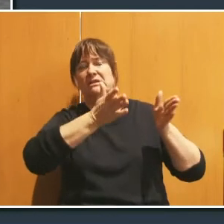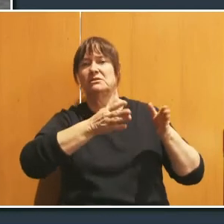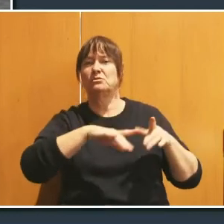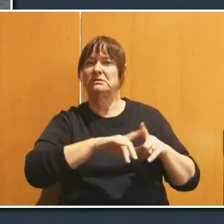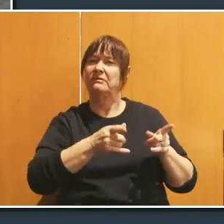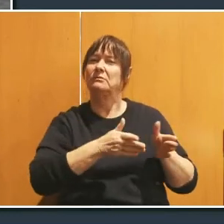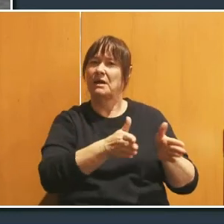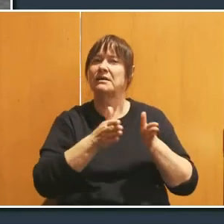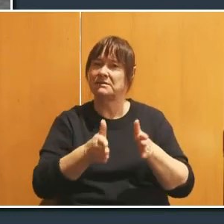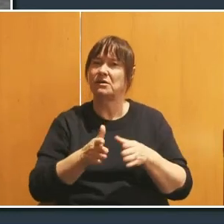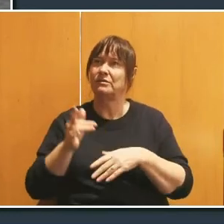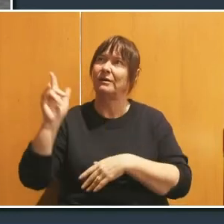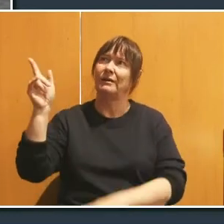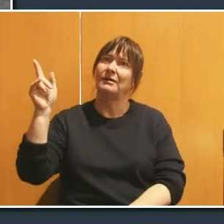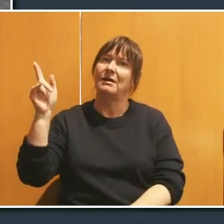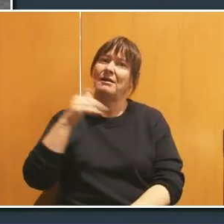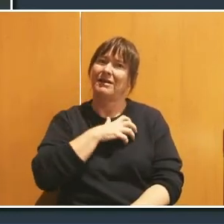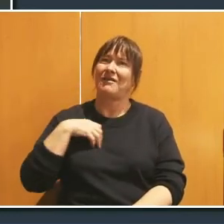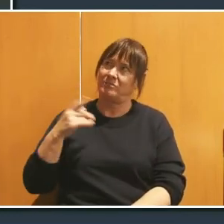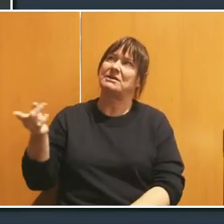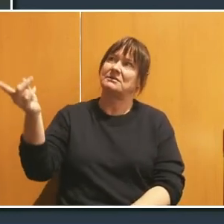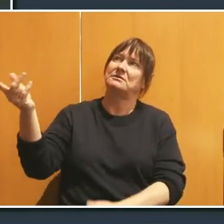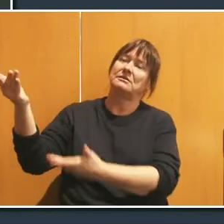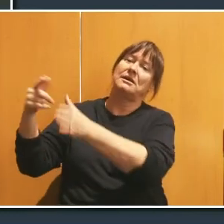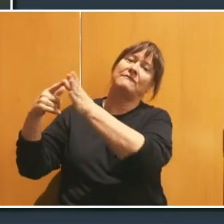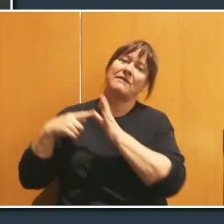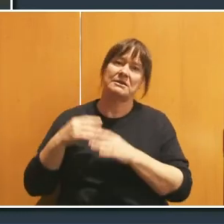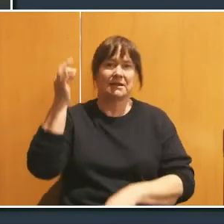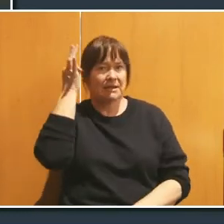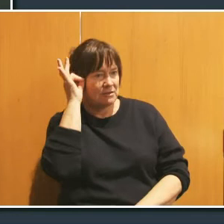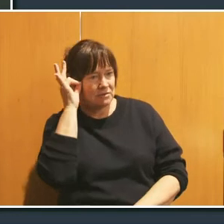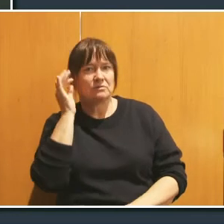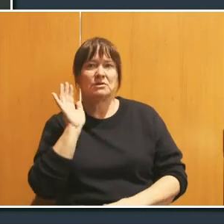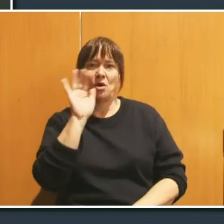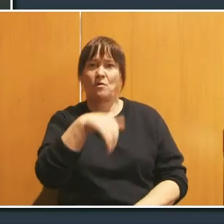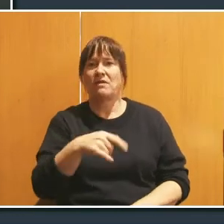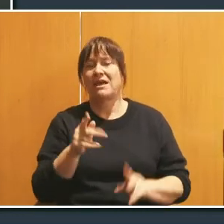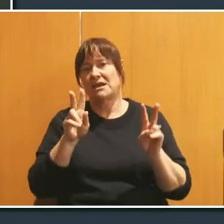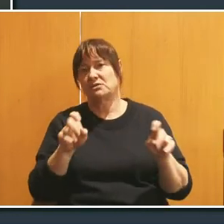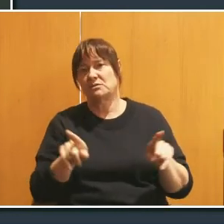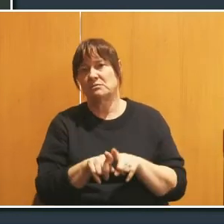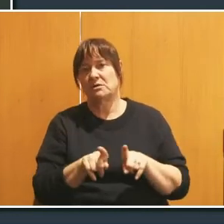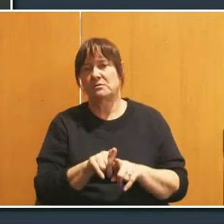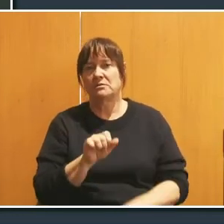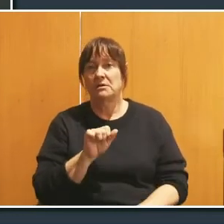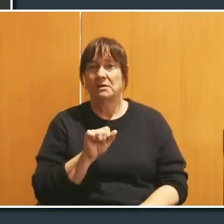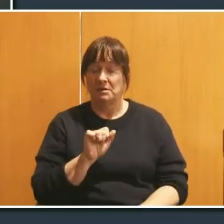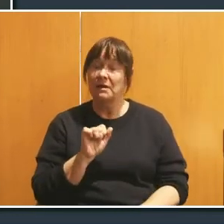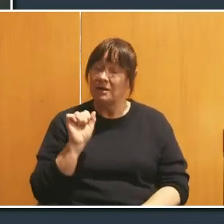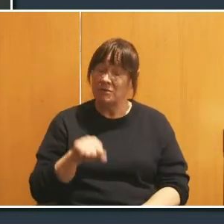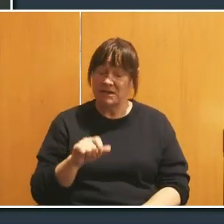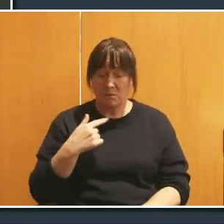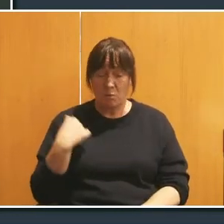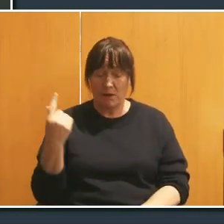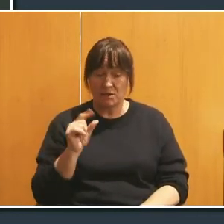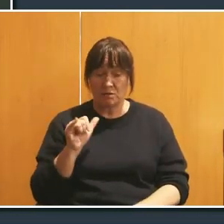the direction that's being provided at a national level. Yeah, and what we're doing really is endorsing that direction and